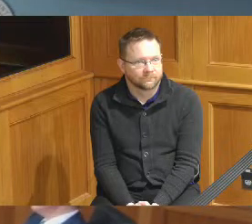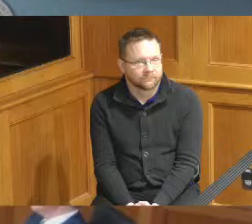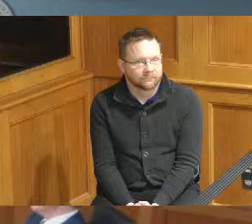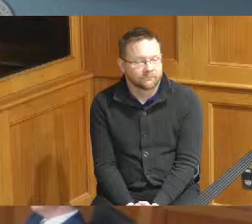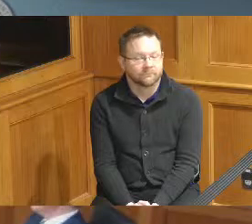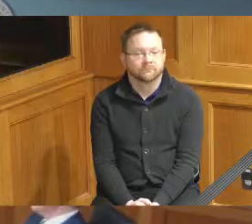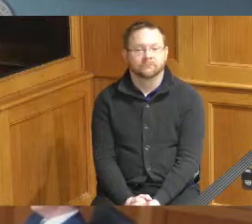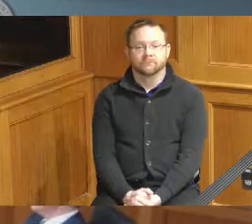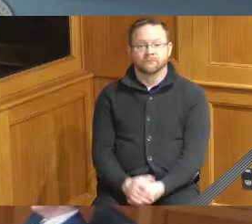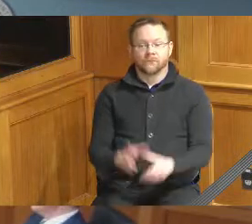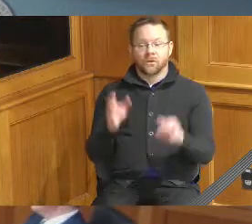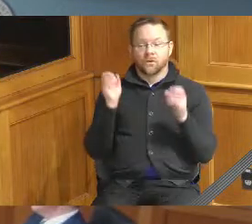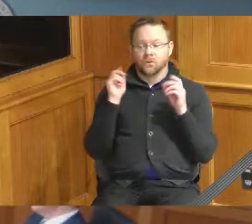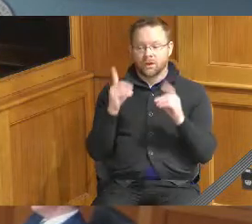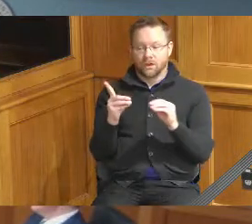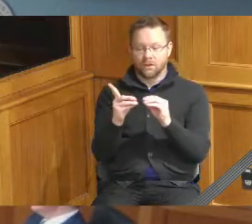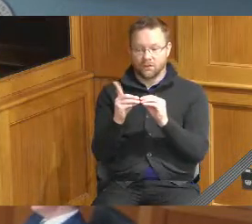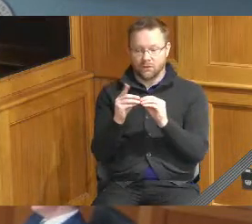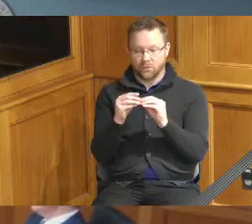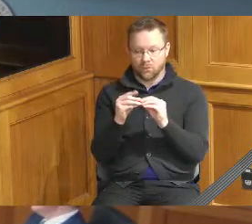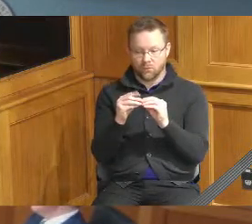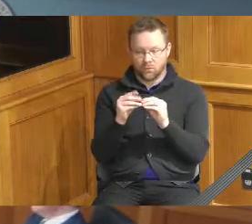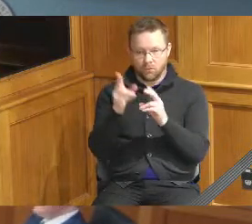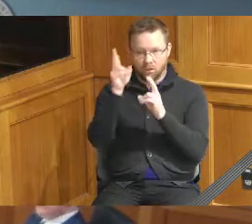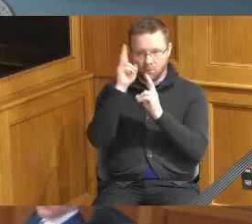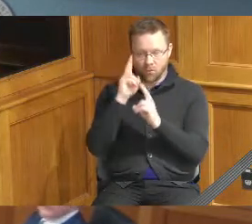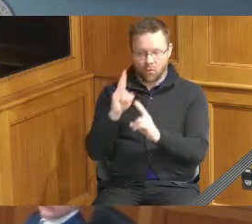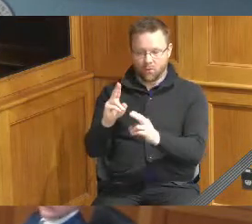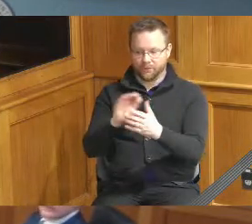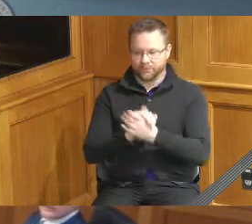All right, I have one additional recipient.